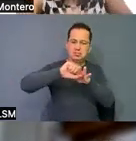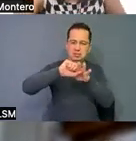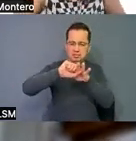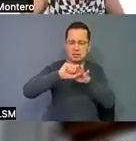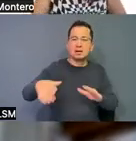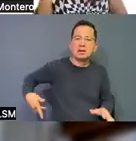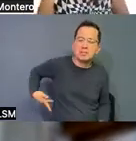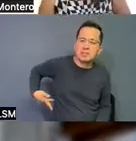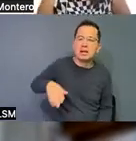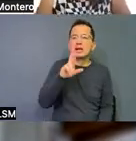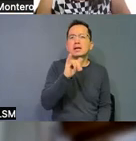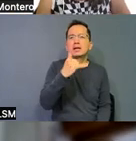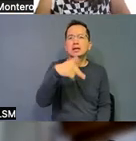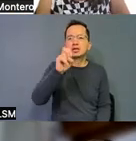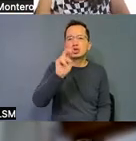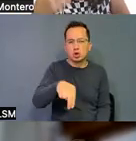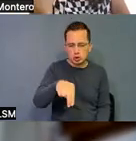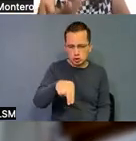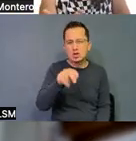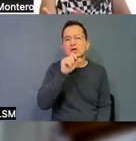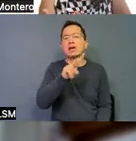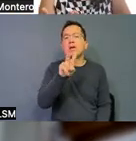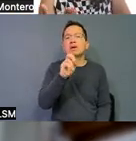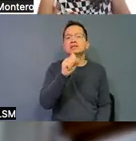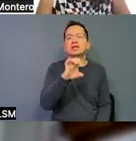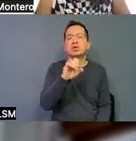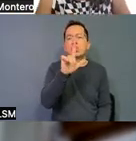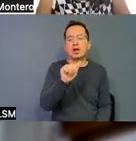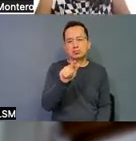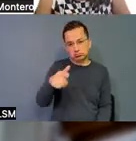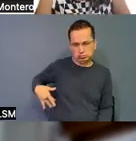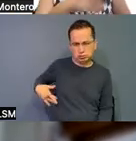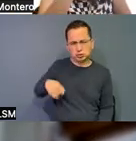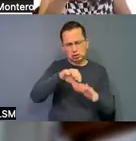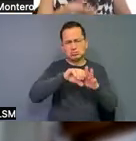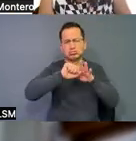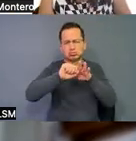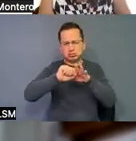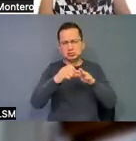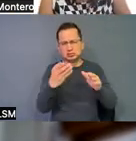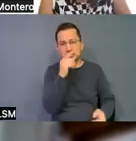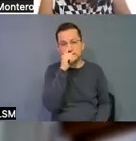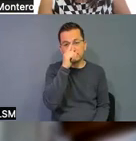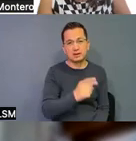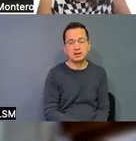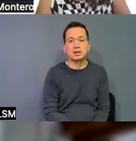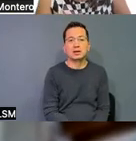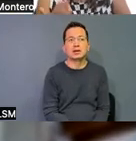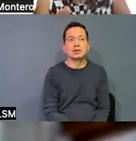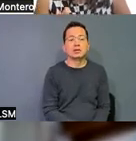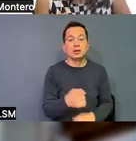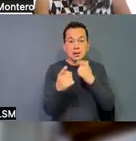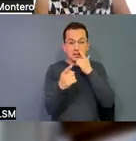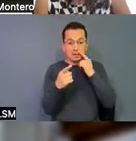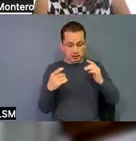this. So as I was telling you, burnout is something that, if you see the list of symptoms,